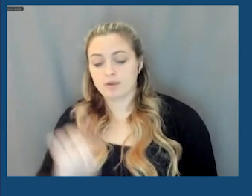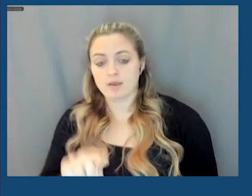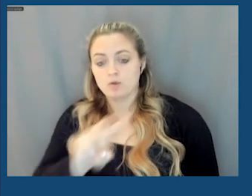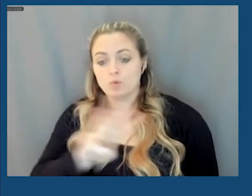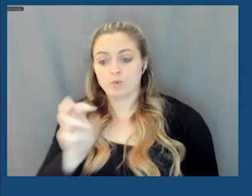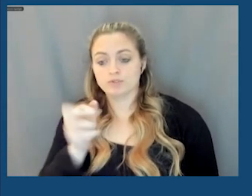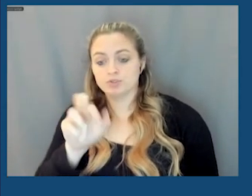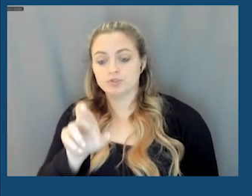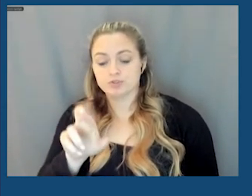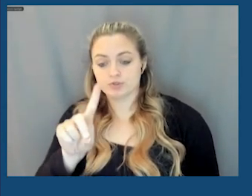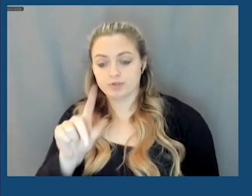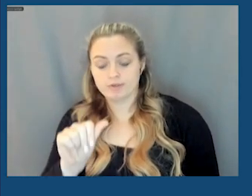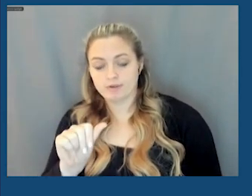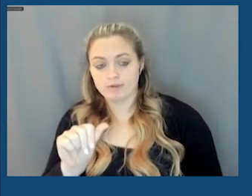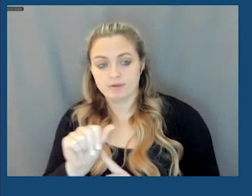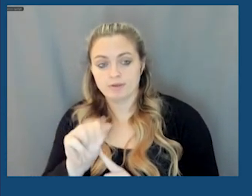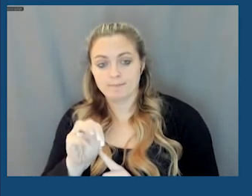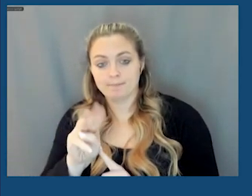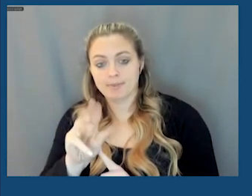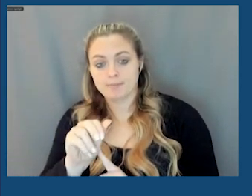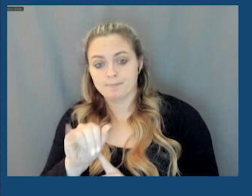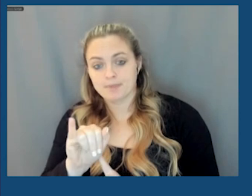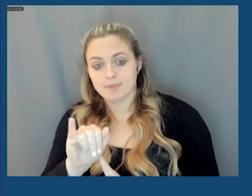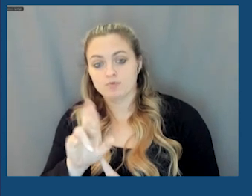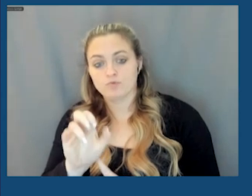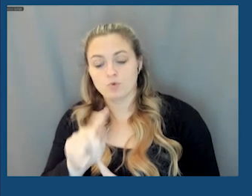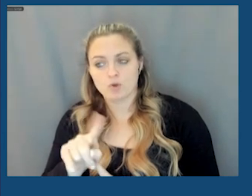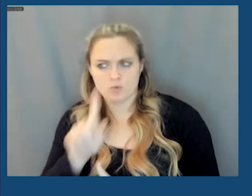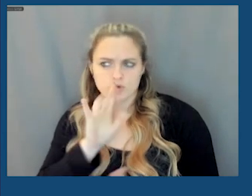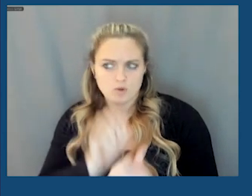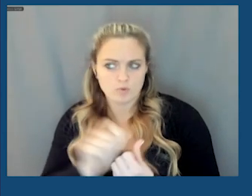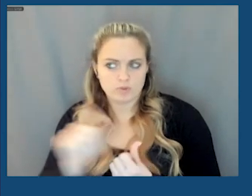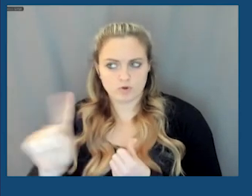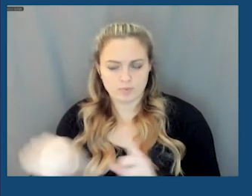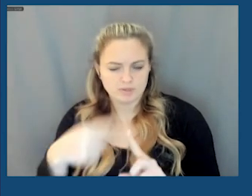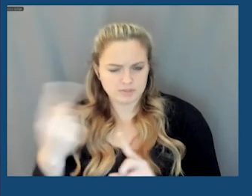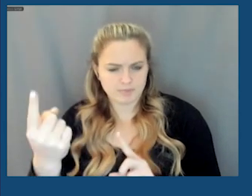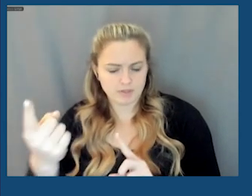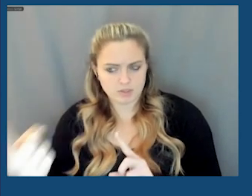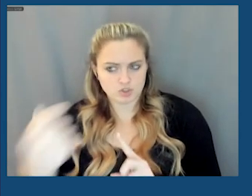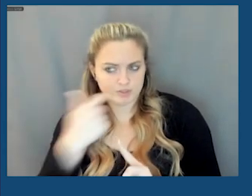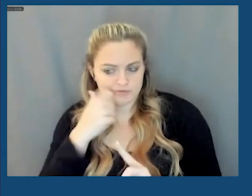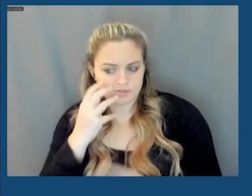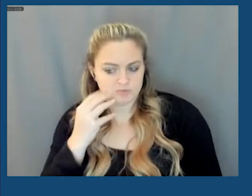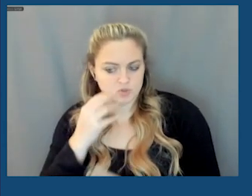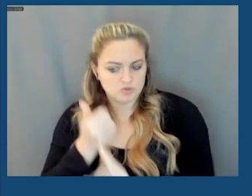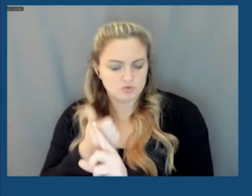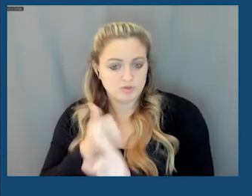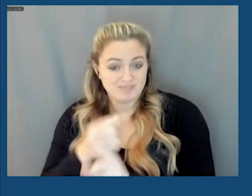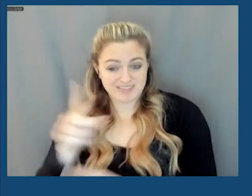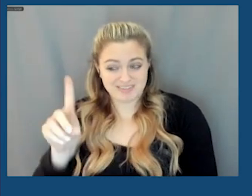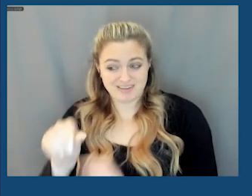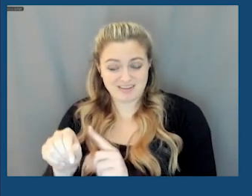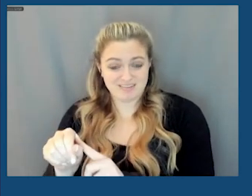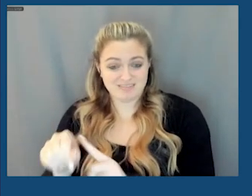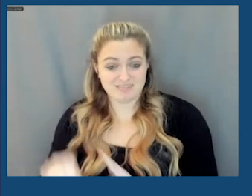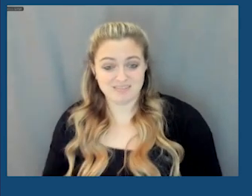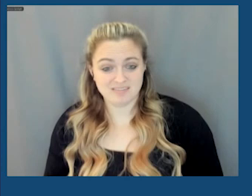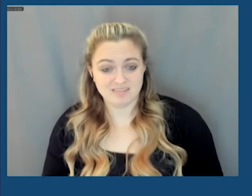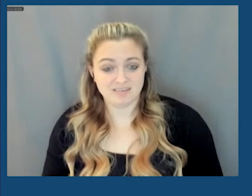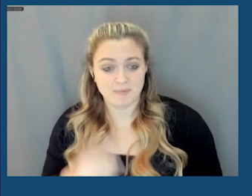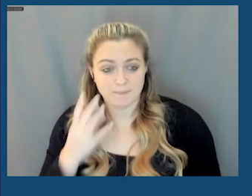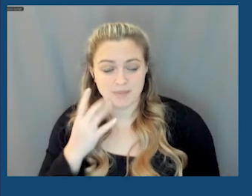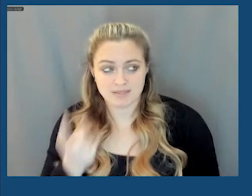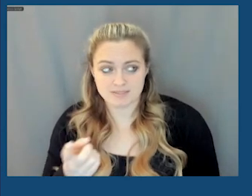Attorney Mimi Roca, and I want to talk to her about something that she just experienced as the District Attorney, because